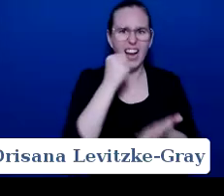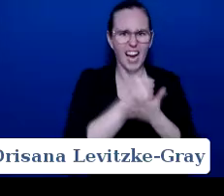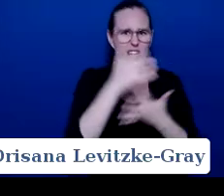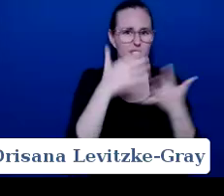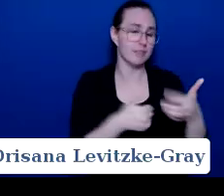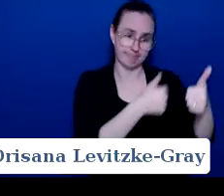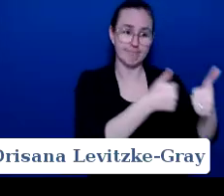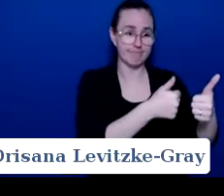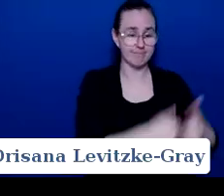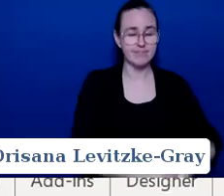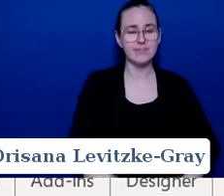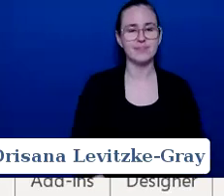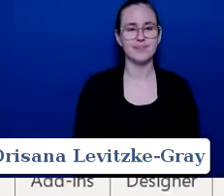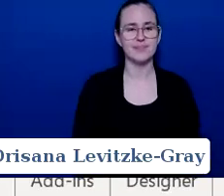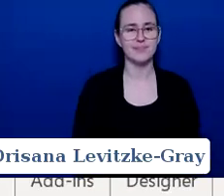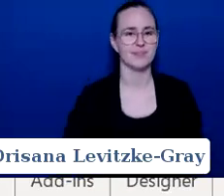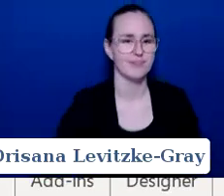As we need to have a system